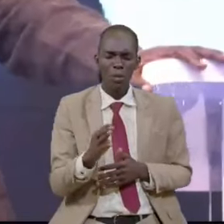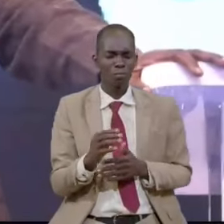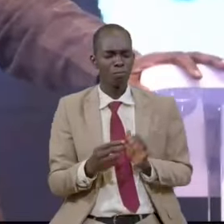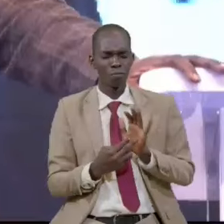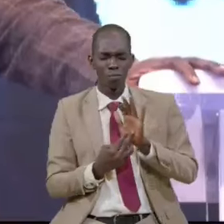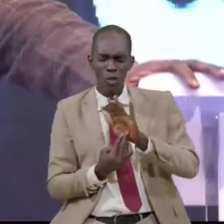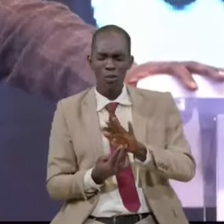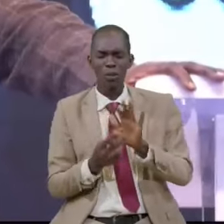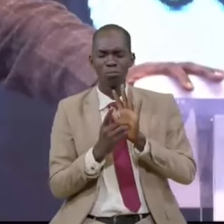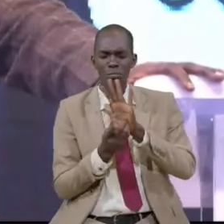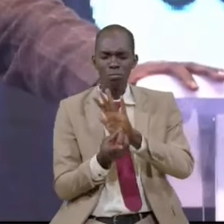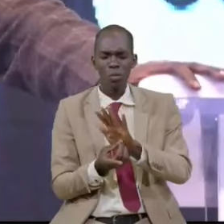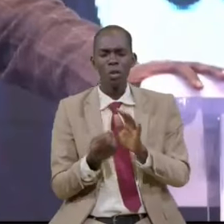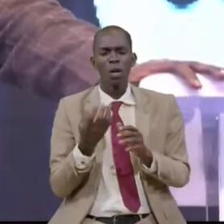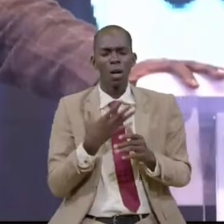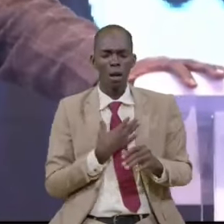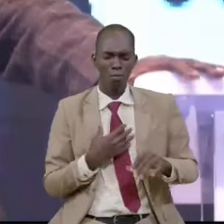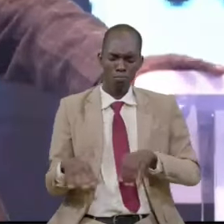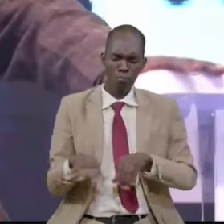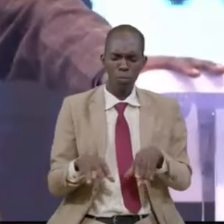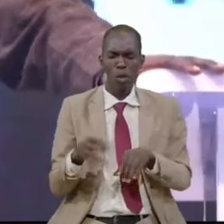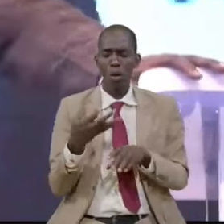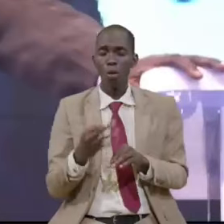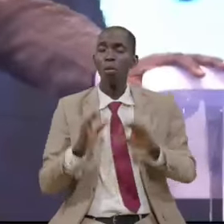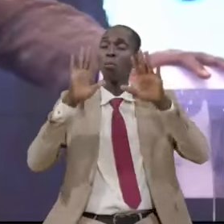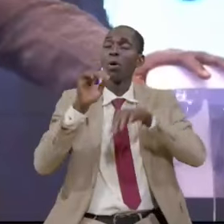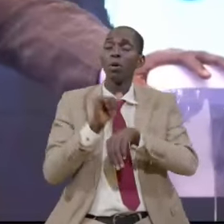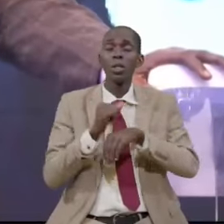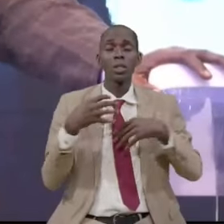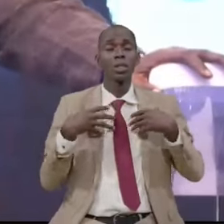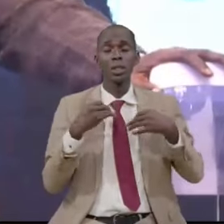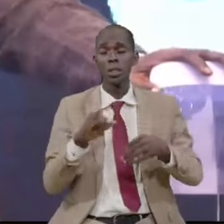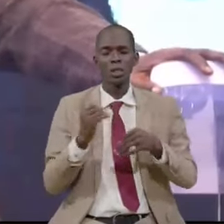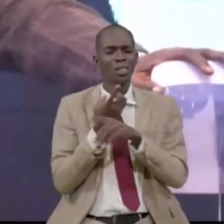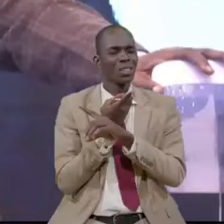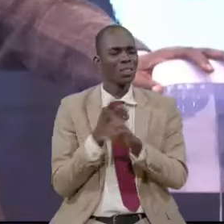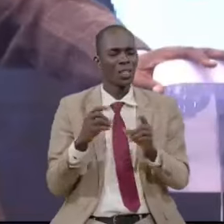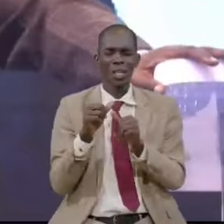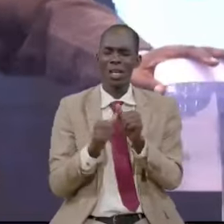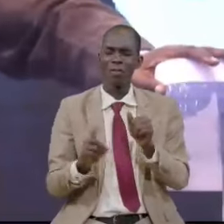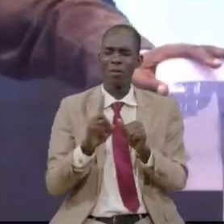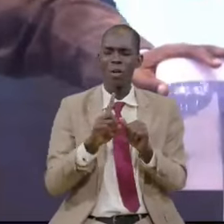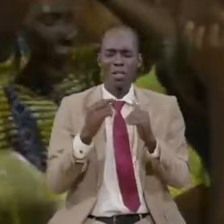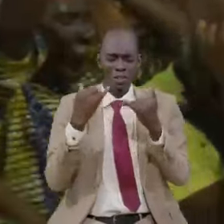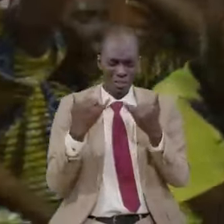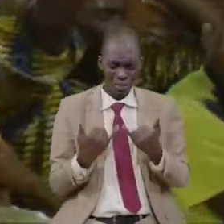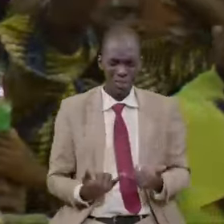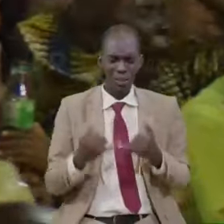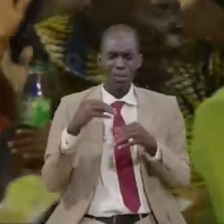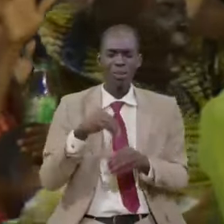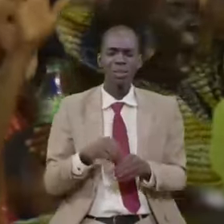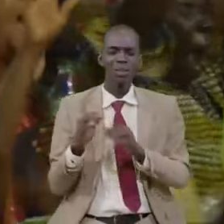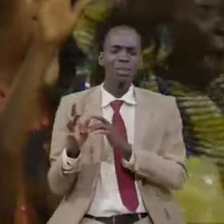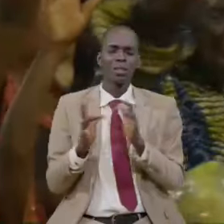performance of miracle, healing, deliverance everywhere right now in Jesus'